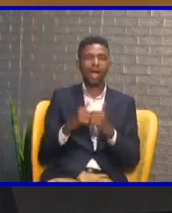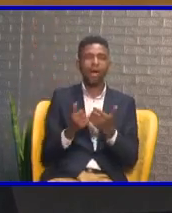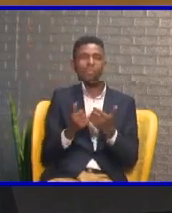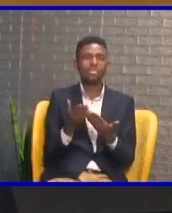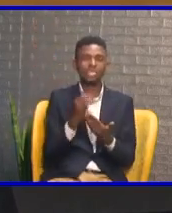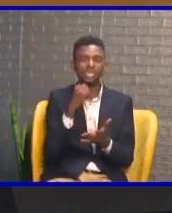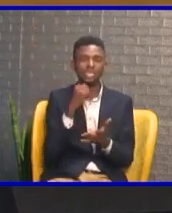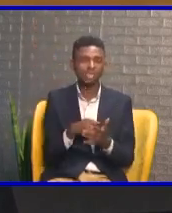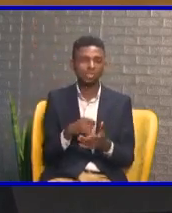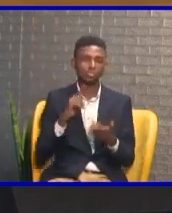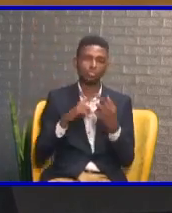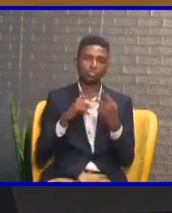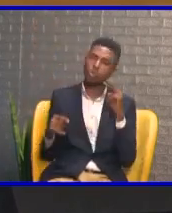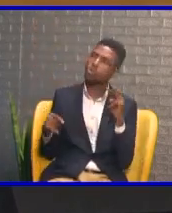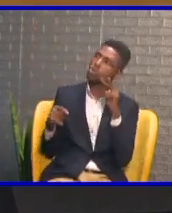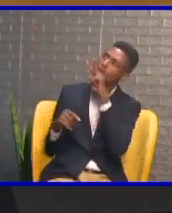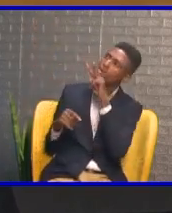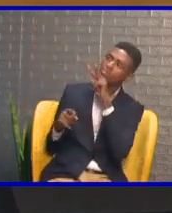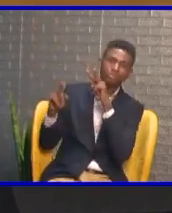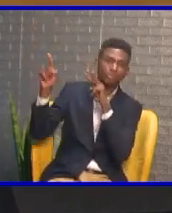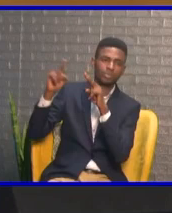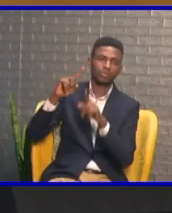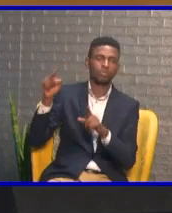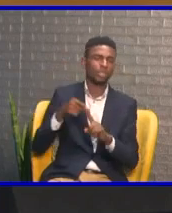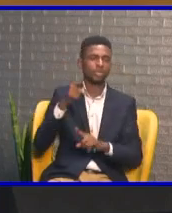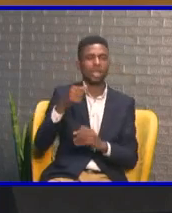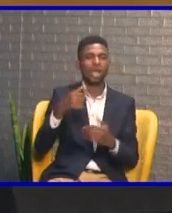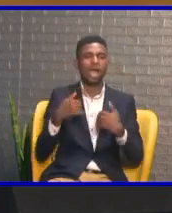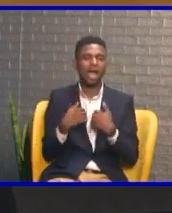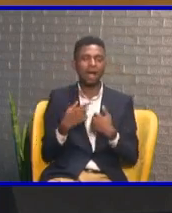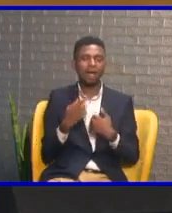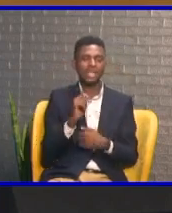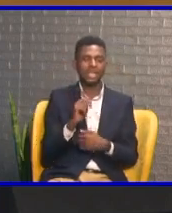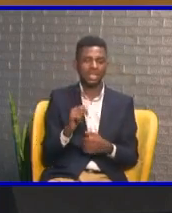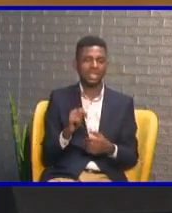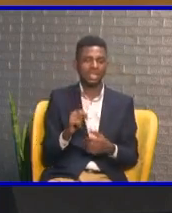look at a bronze serpent when you have a living serpent?